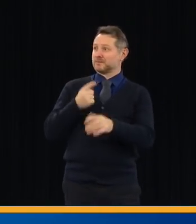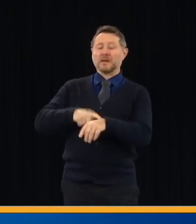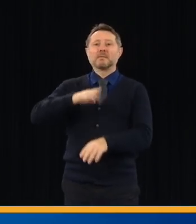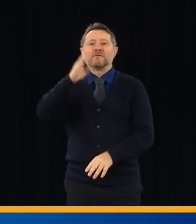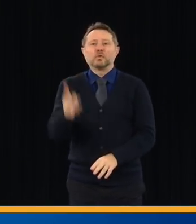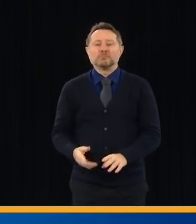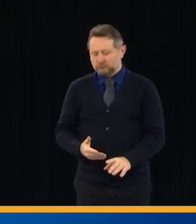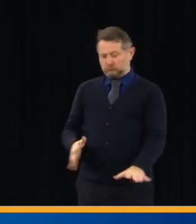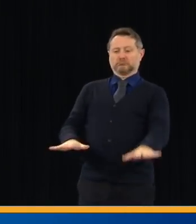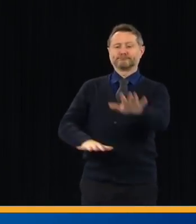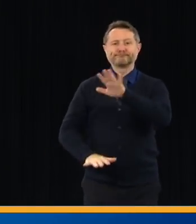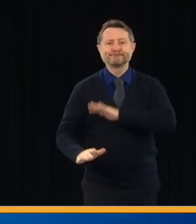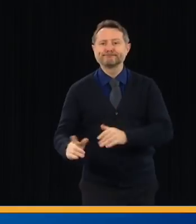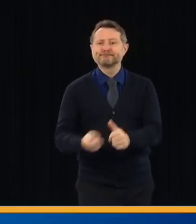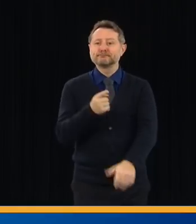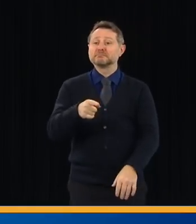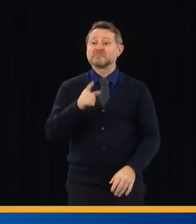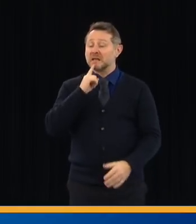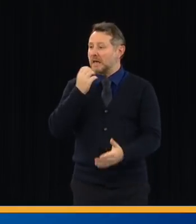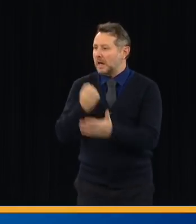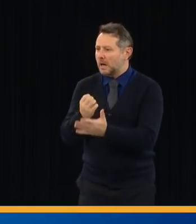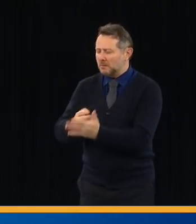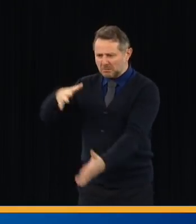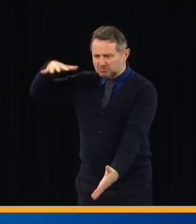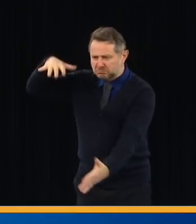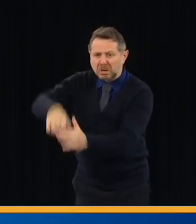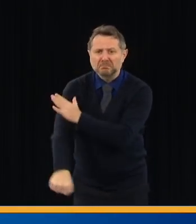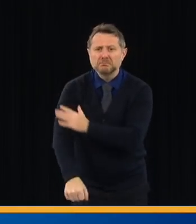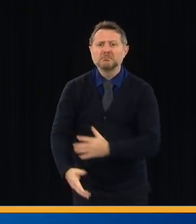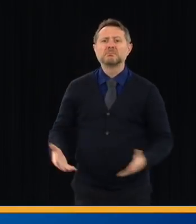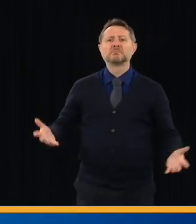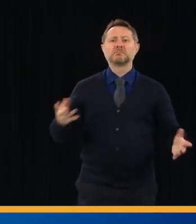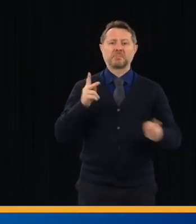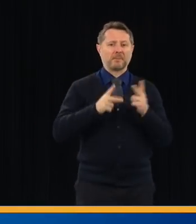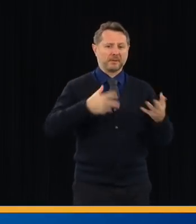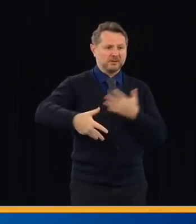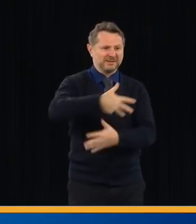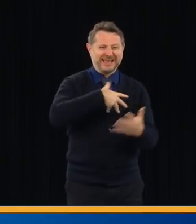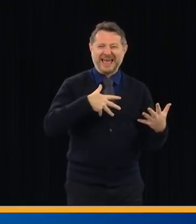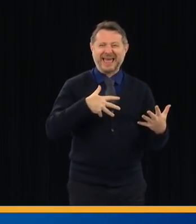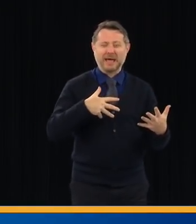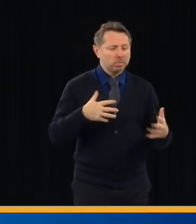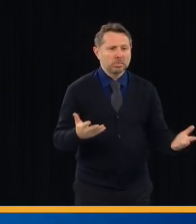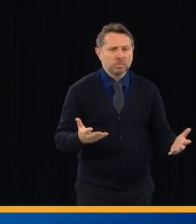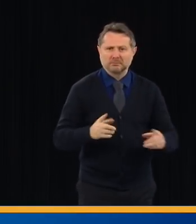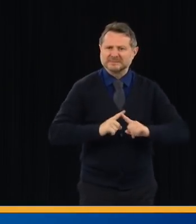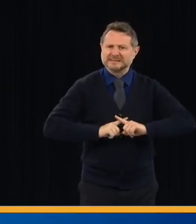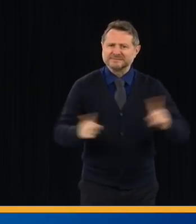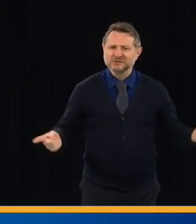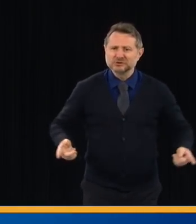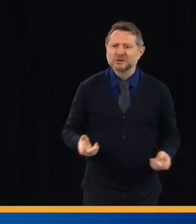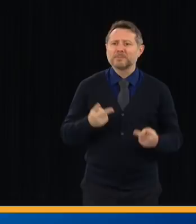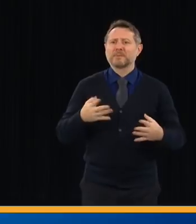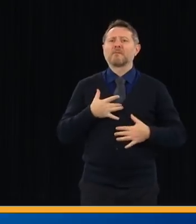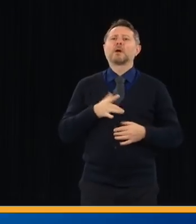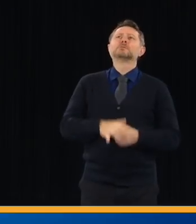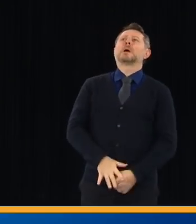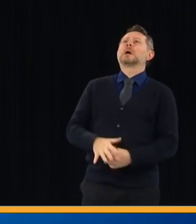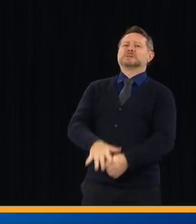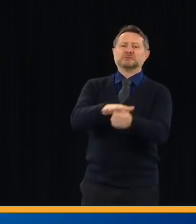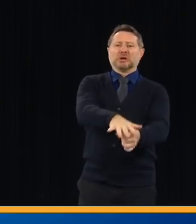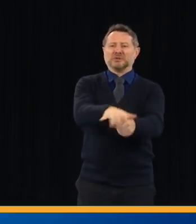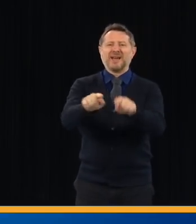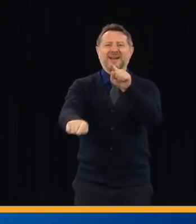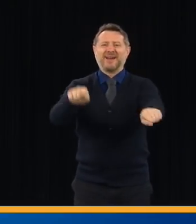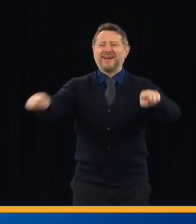The economy is stressed, the social fabric is stressed, the social systems are stressed, transportation